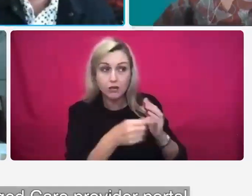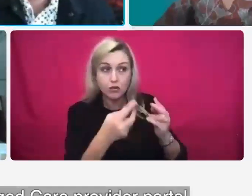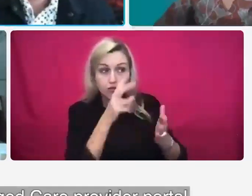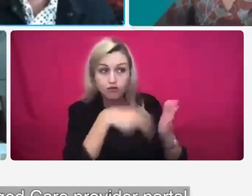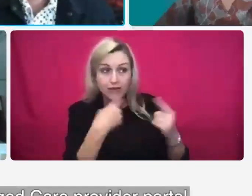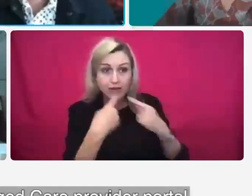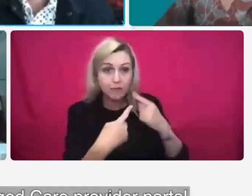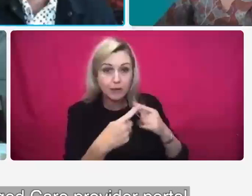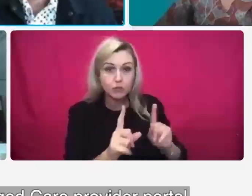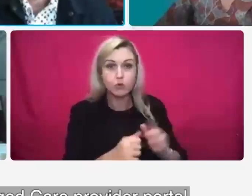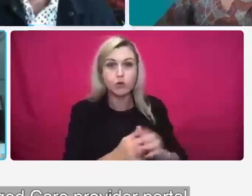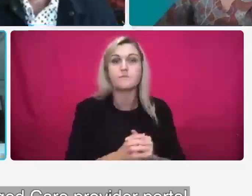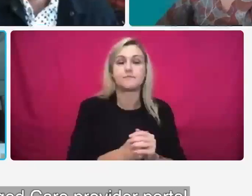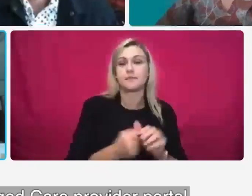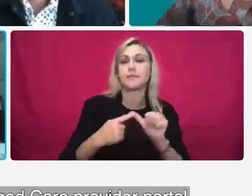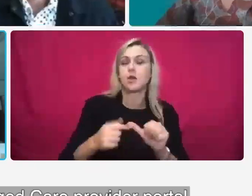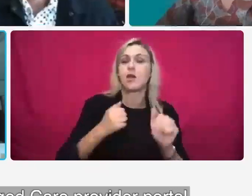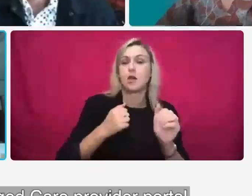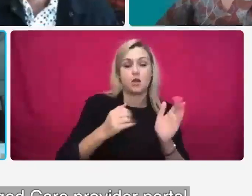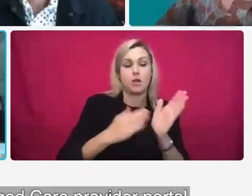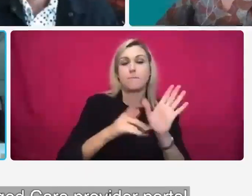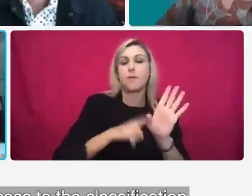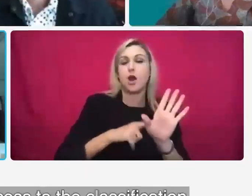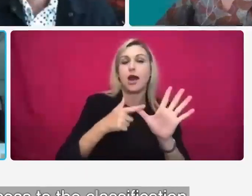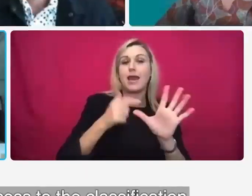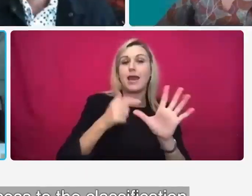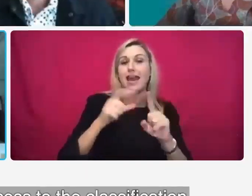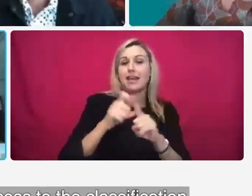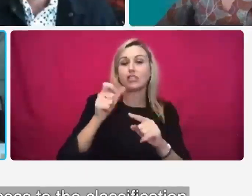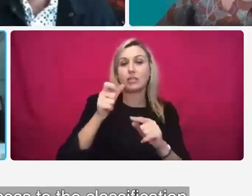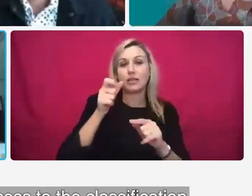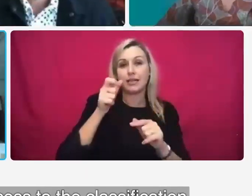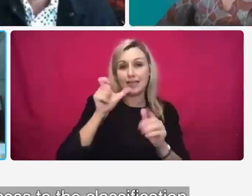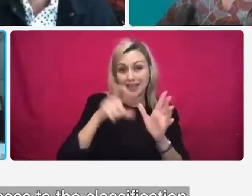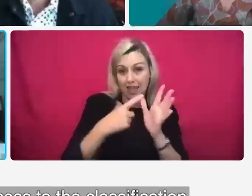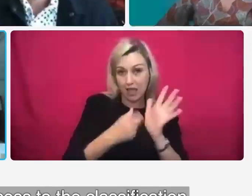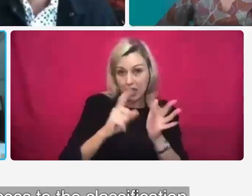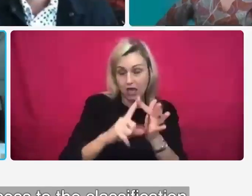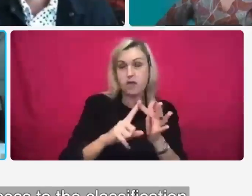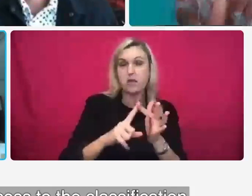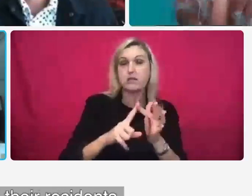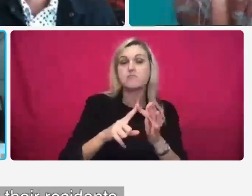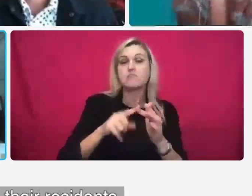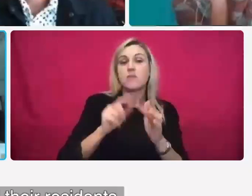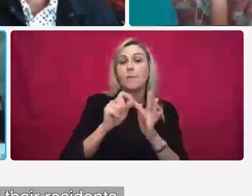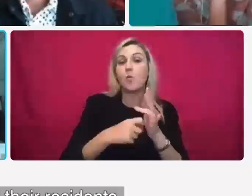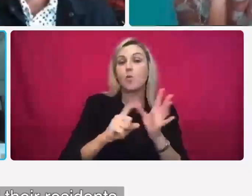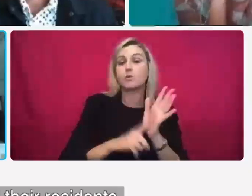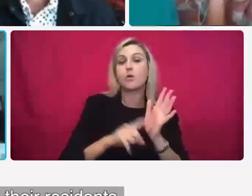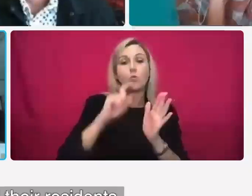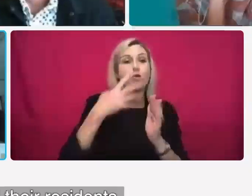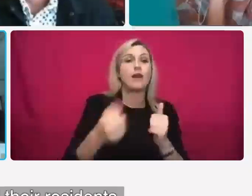So through the My Aged Care Provider portal, facilities will have access to the classification results for